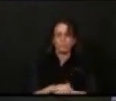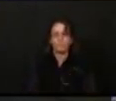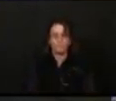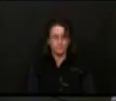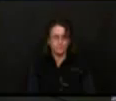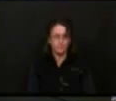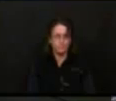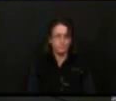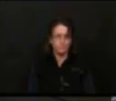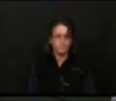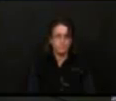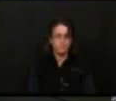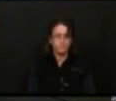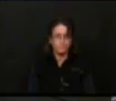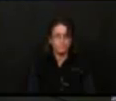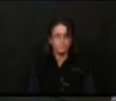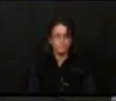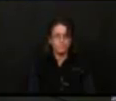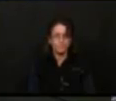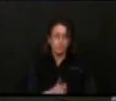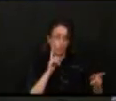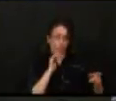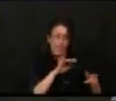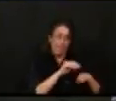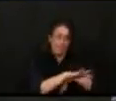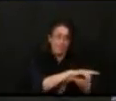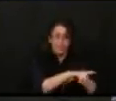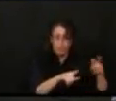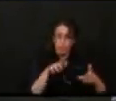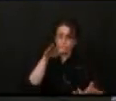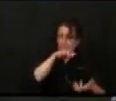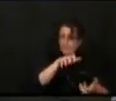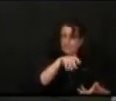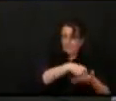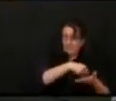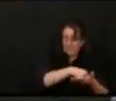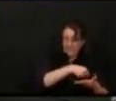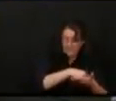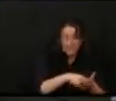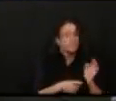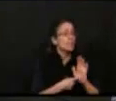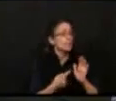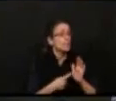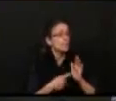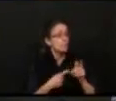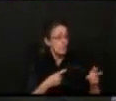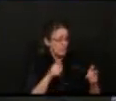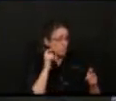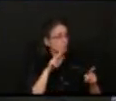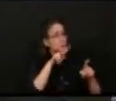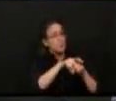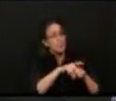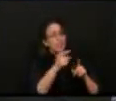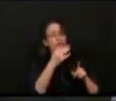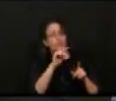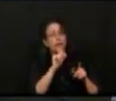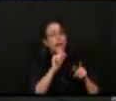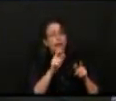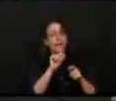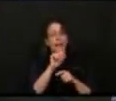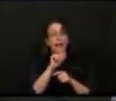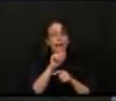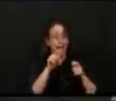often towns do is their grant administrator time, the staff time for the grant administrator is provided as sort of in-kind match.